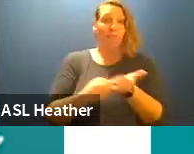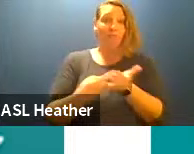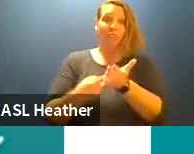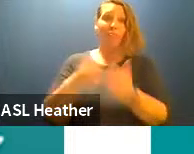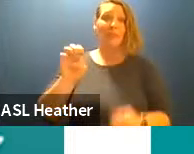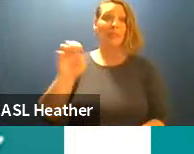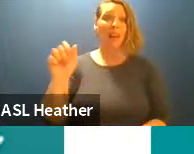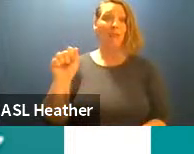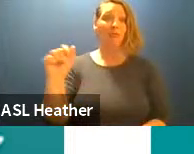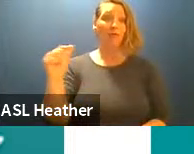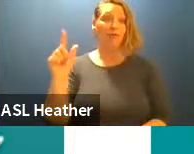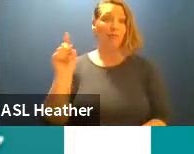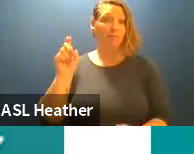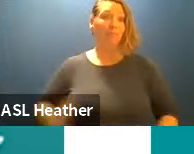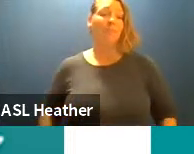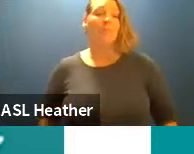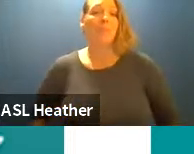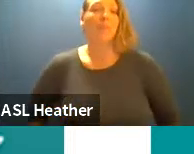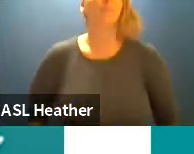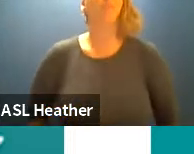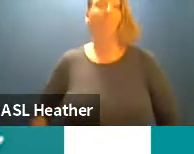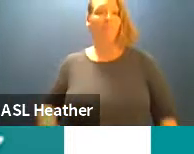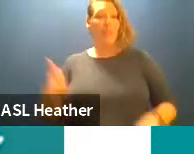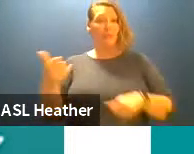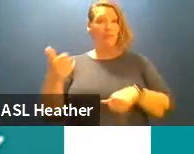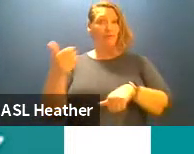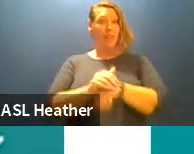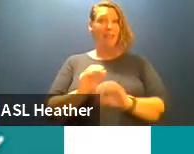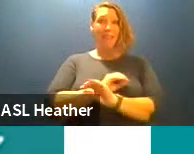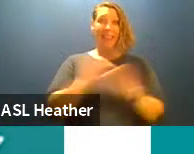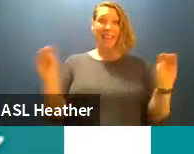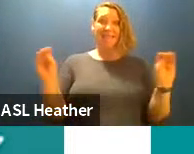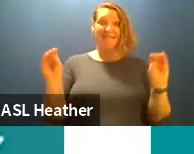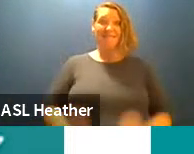EAG? Tonight, we don't have any.